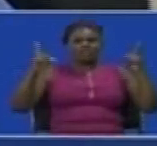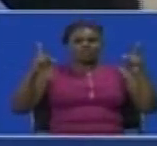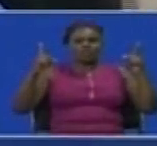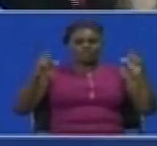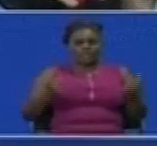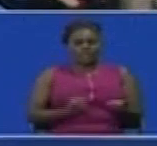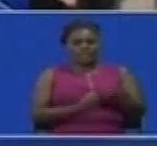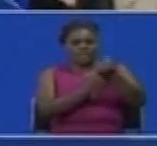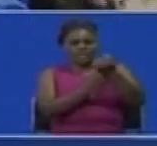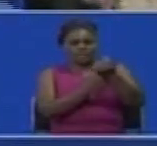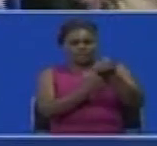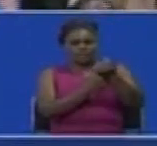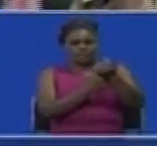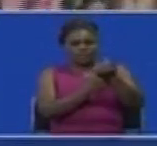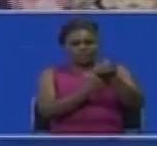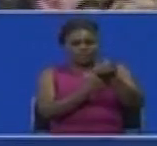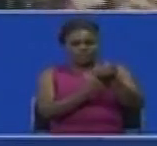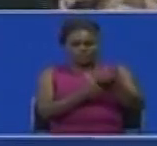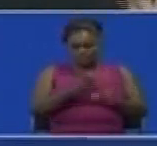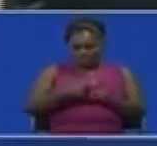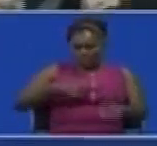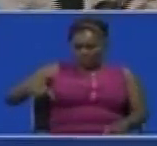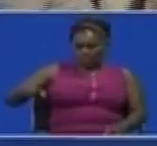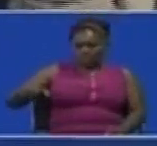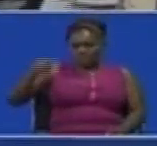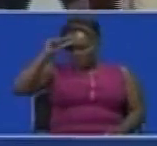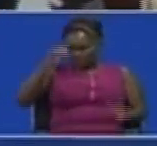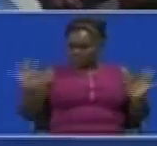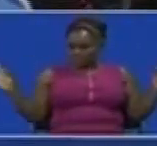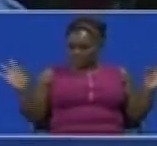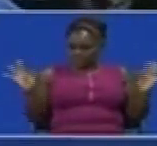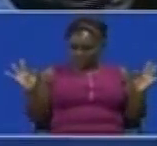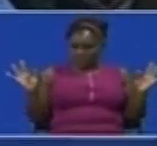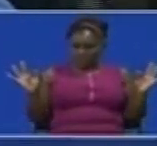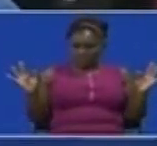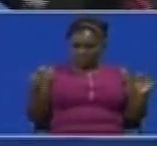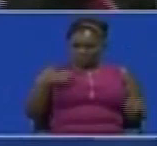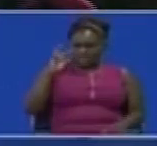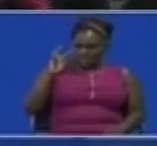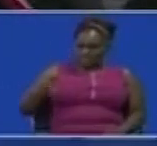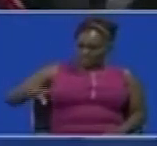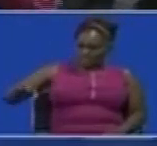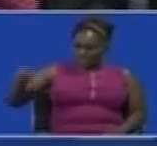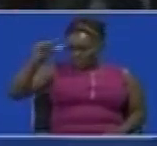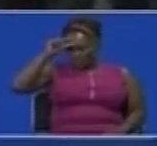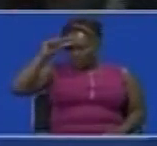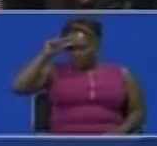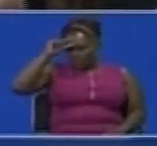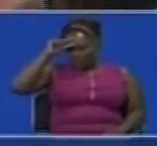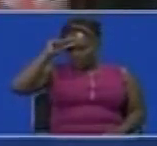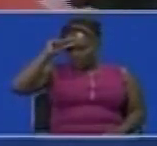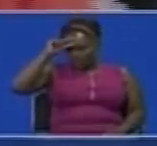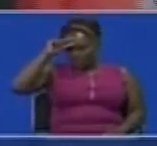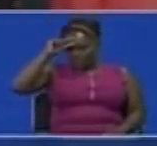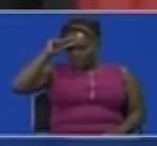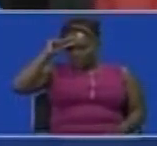assisting one of the trucks from the county government. Surprisingly, I see county government branded trucks